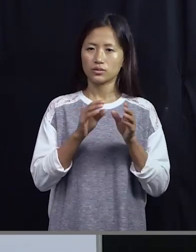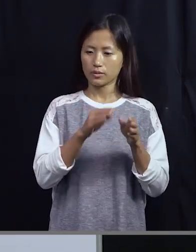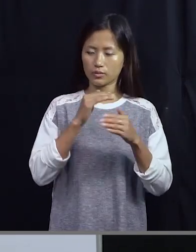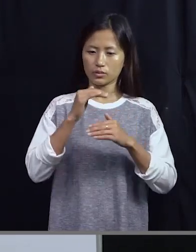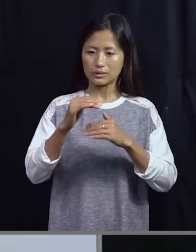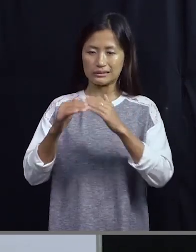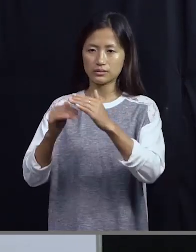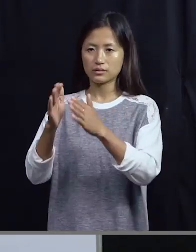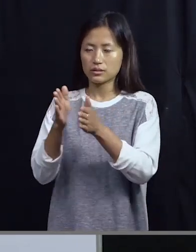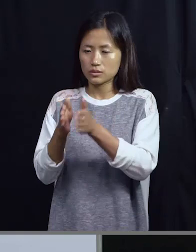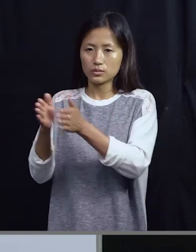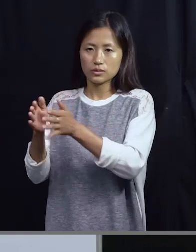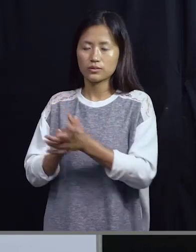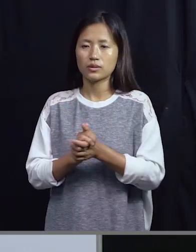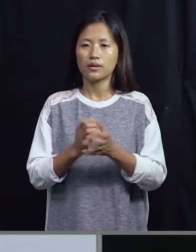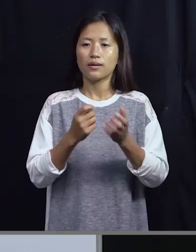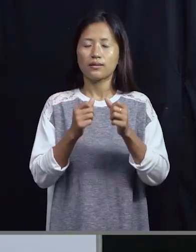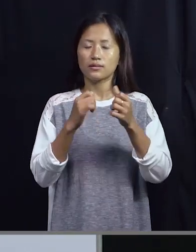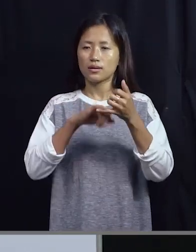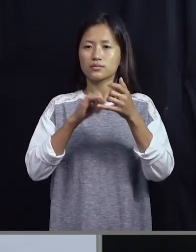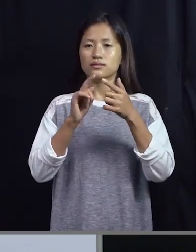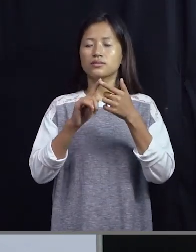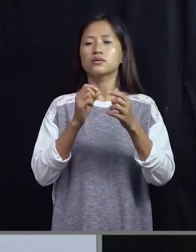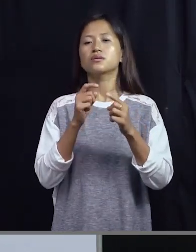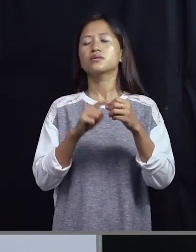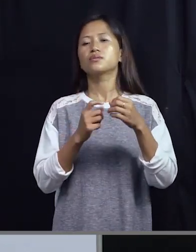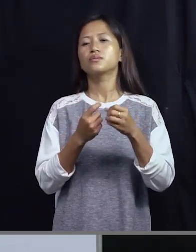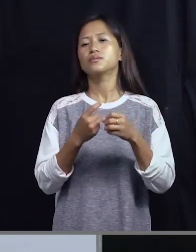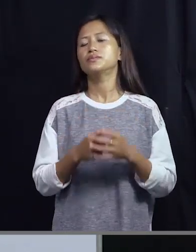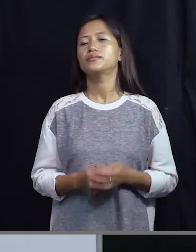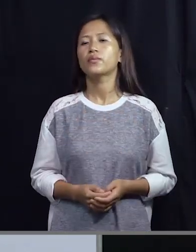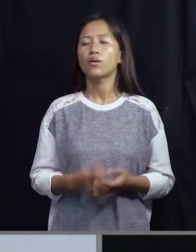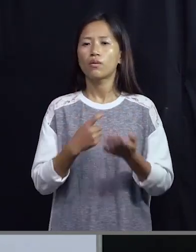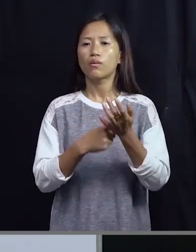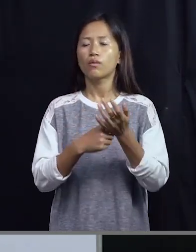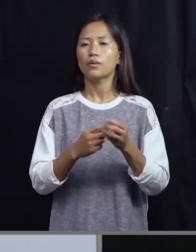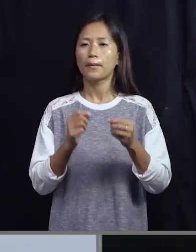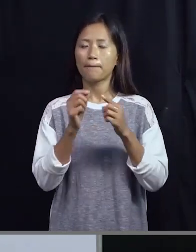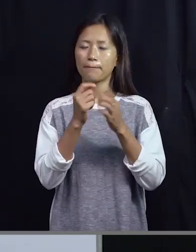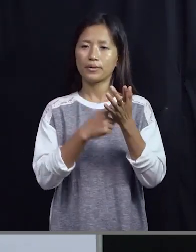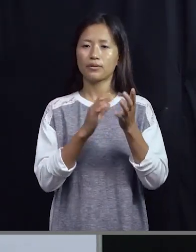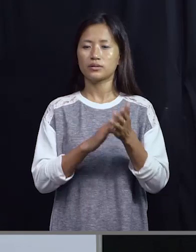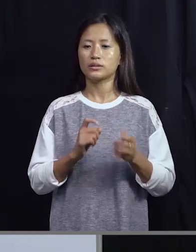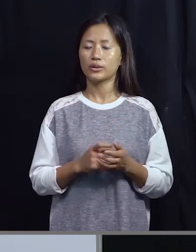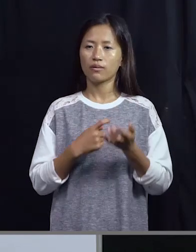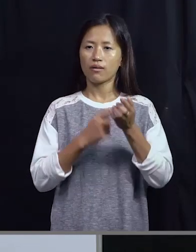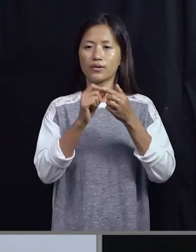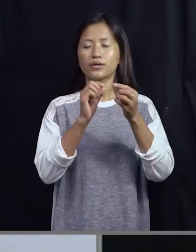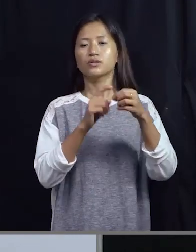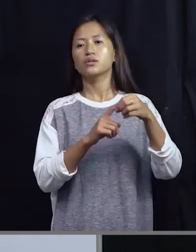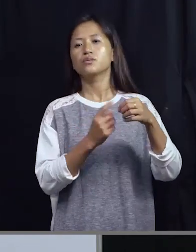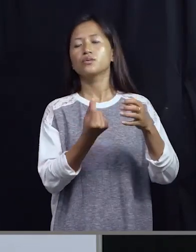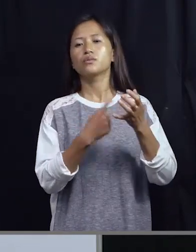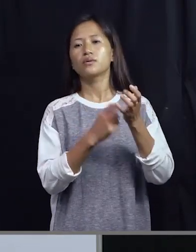some sequence of nucleotides, RNA nucleotides. So RNA primer or primer is required for the subsequent